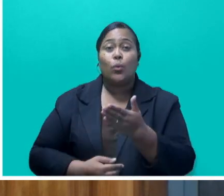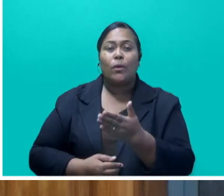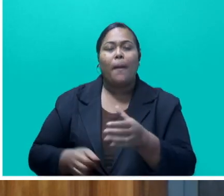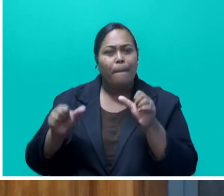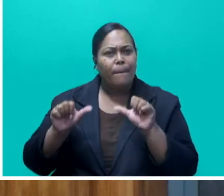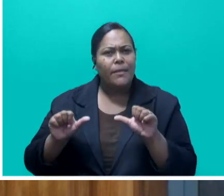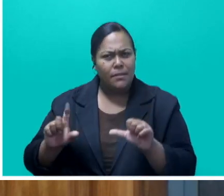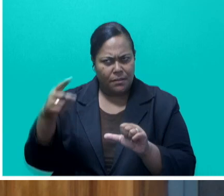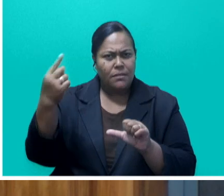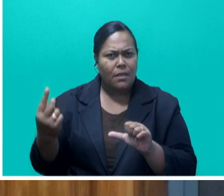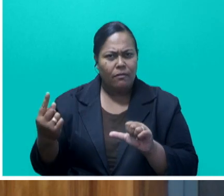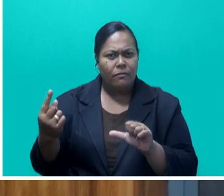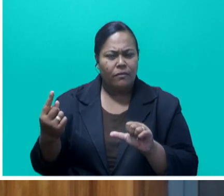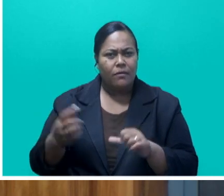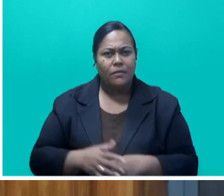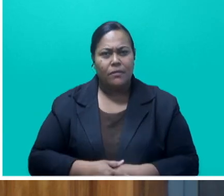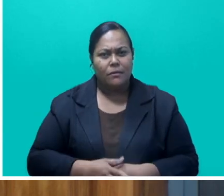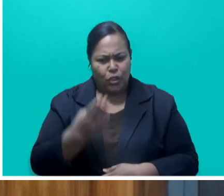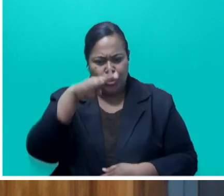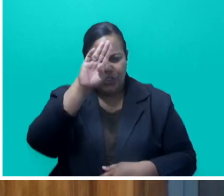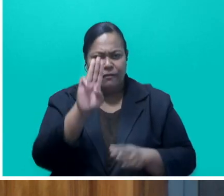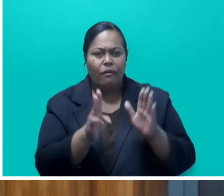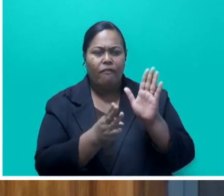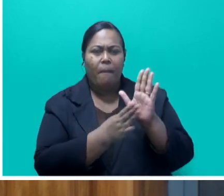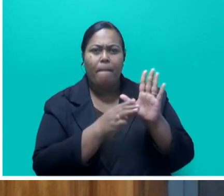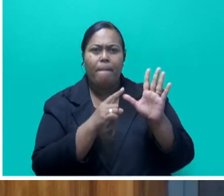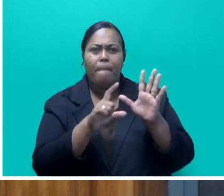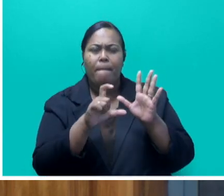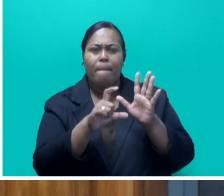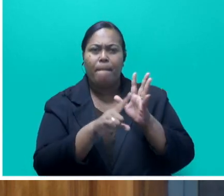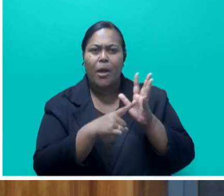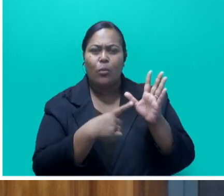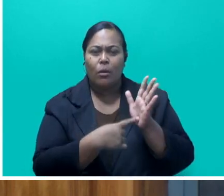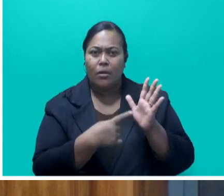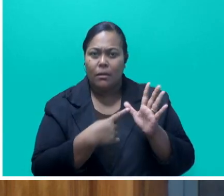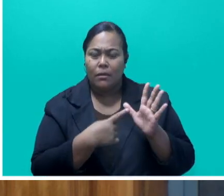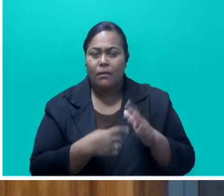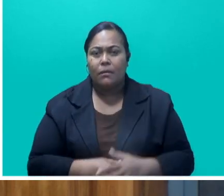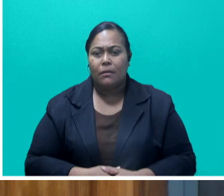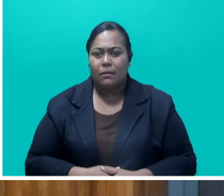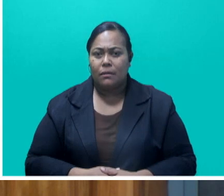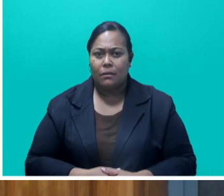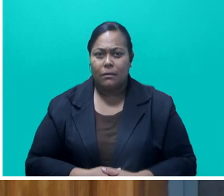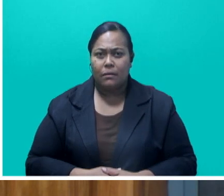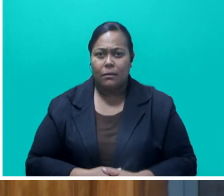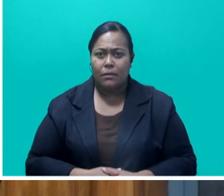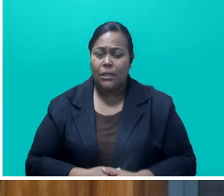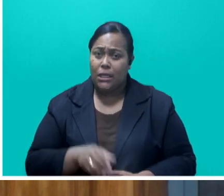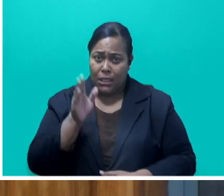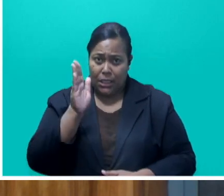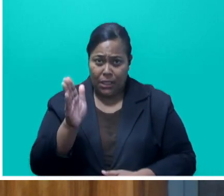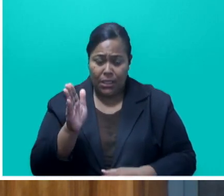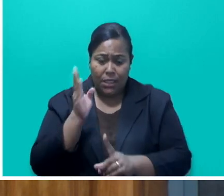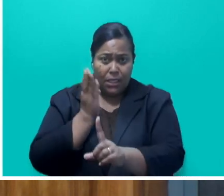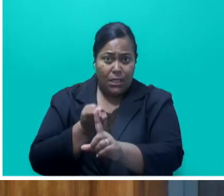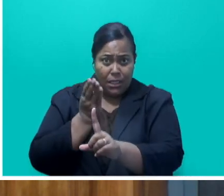himself, the Turanga Tui Maduata, Tauke Mboletangana. Mr. Speaker, sir, the paramount chief of